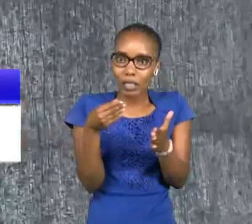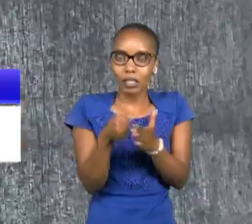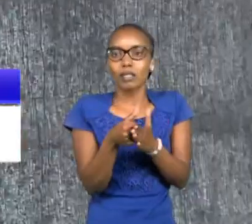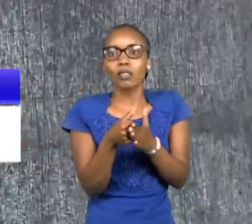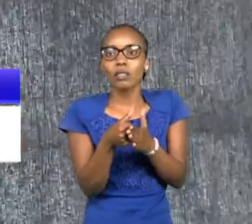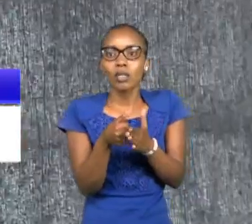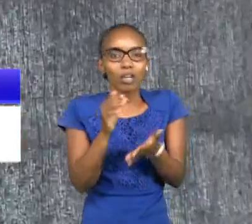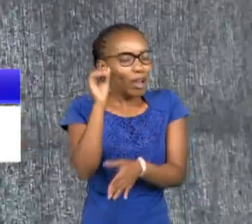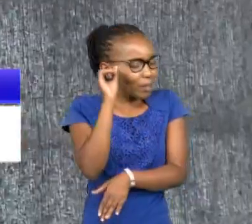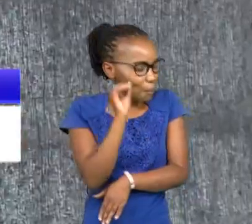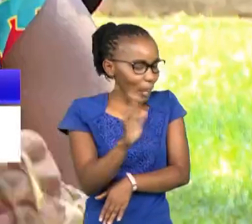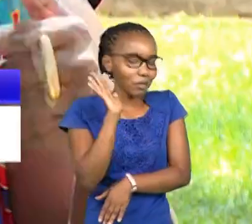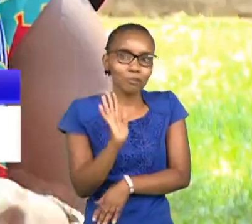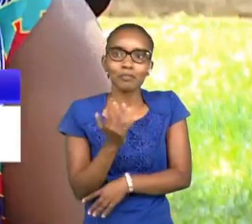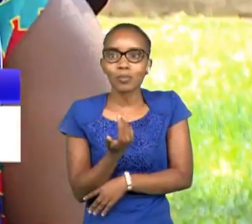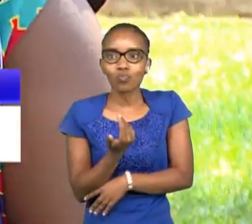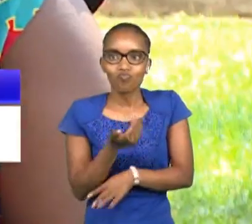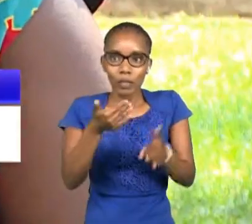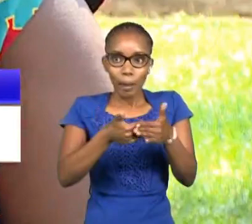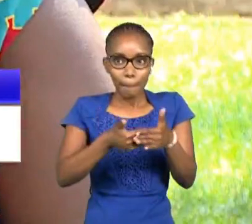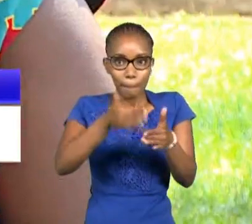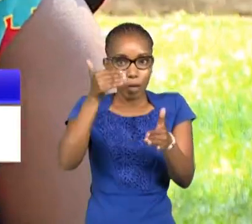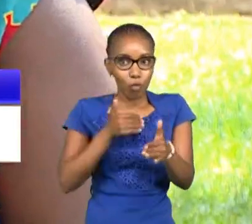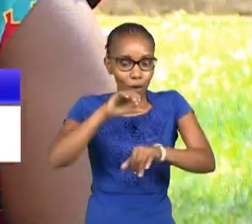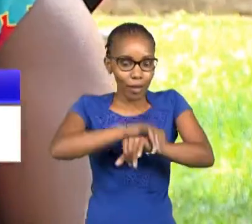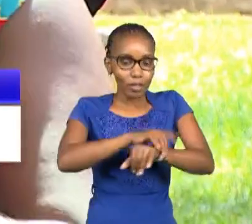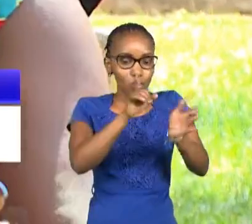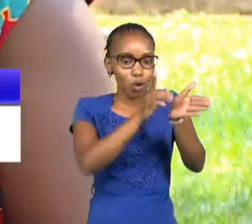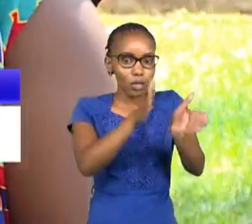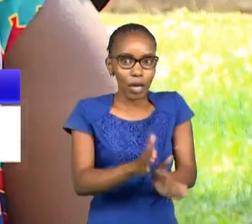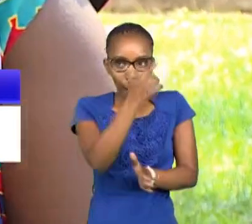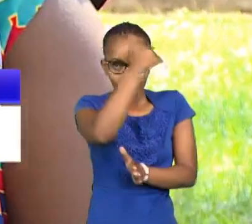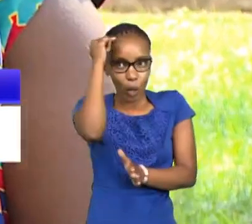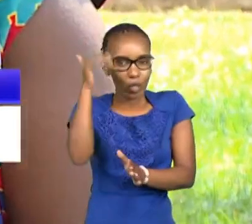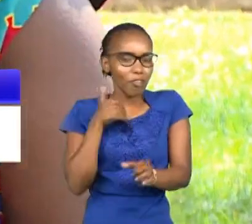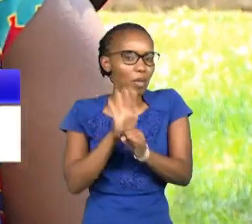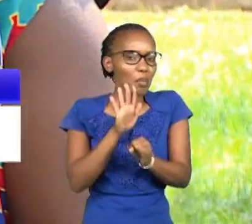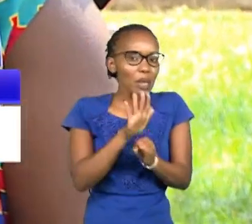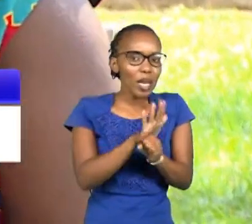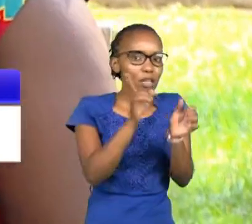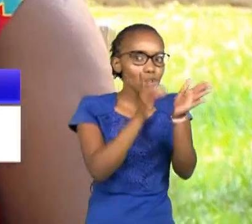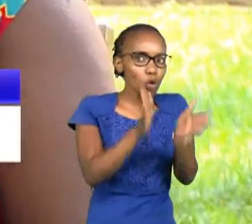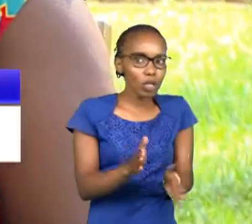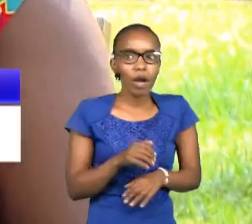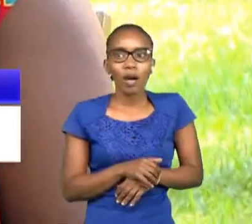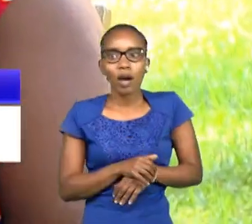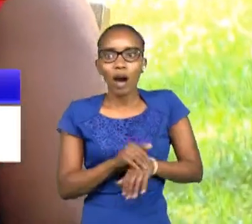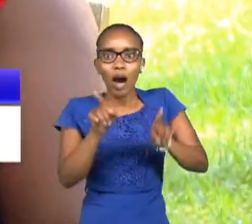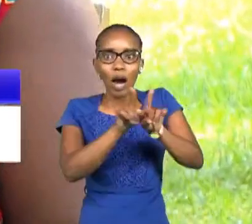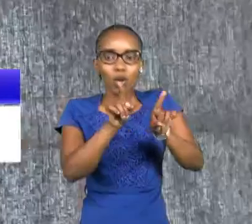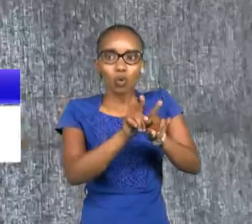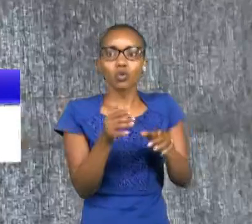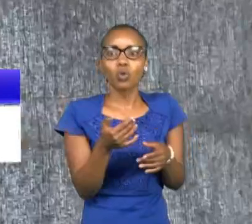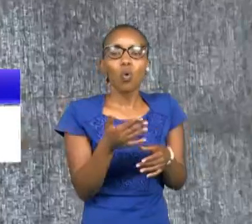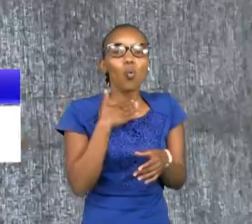been very expensive. In fact, before we got to the specialist clinic, because you're dealing with so many doctors, and this doctor wants to know what the other doctor is doing and the